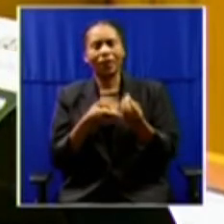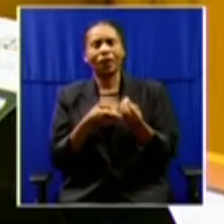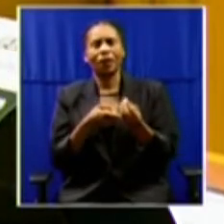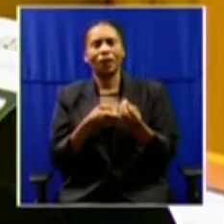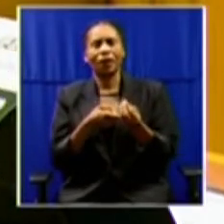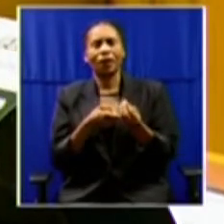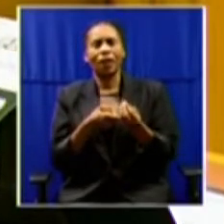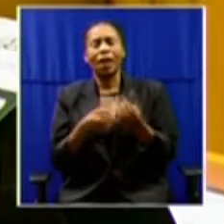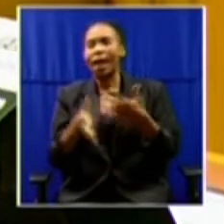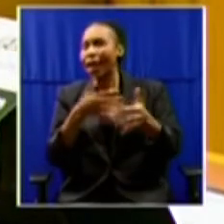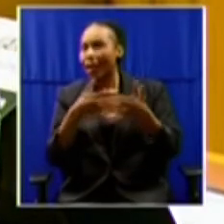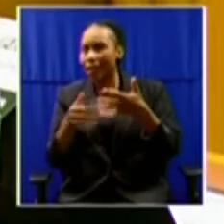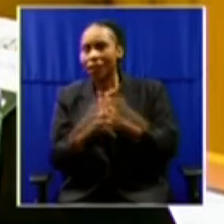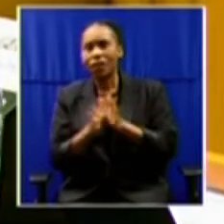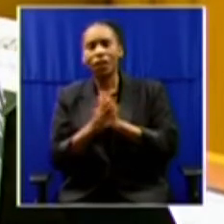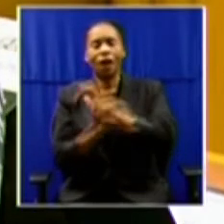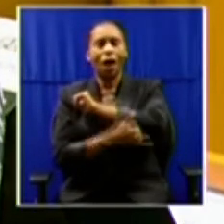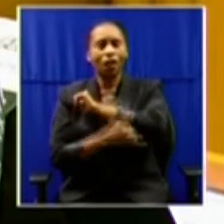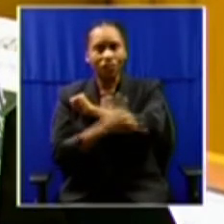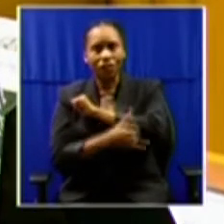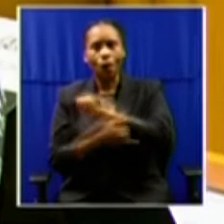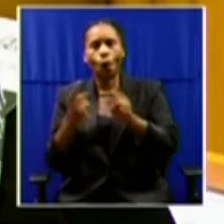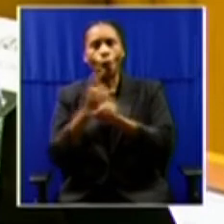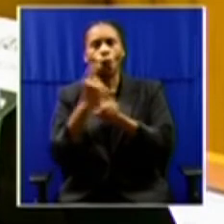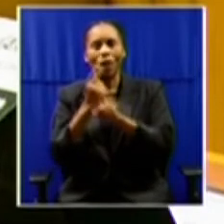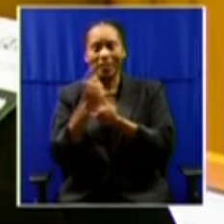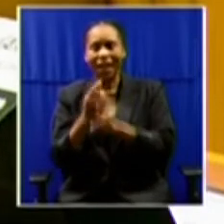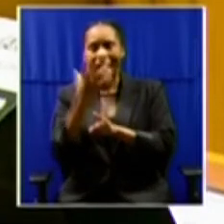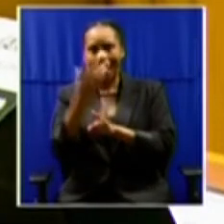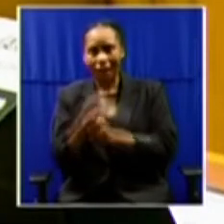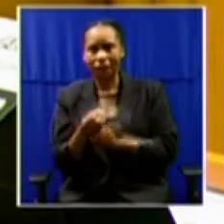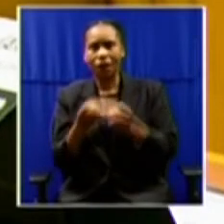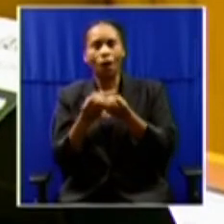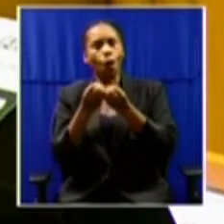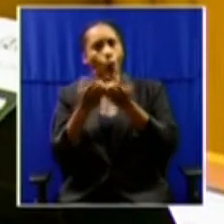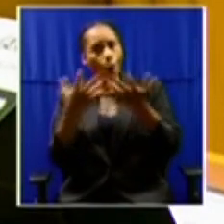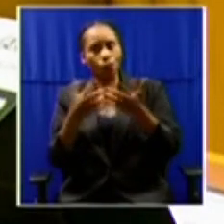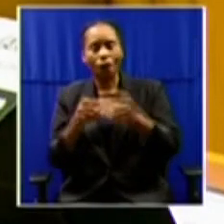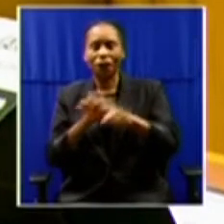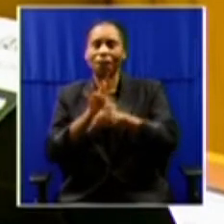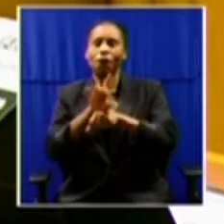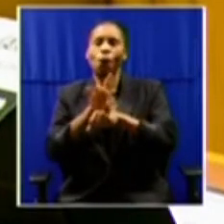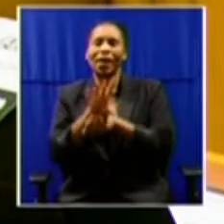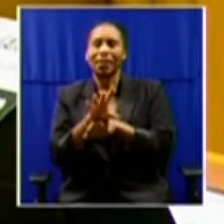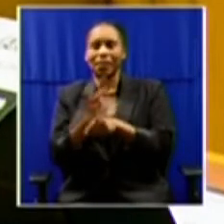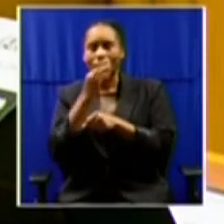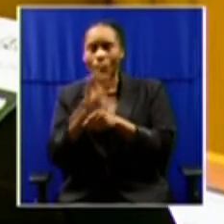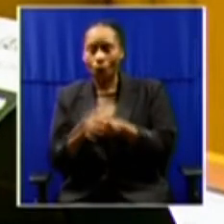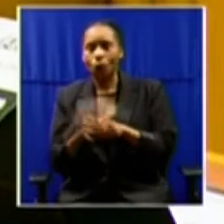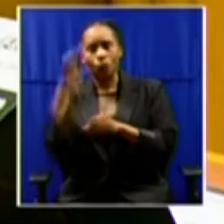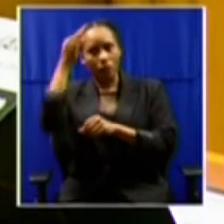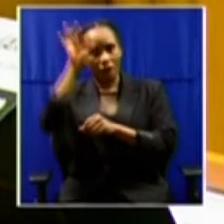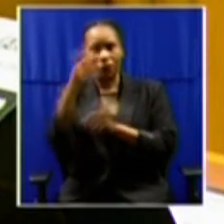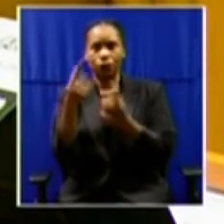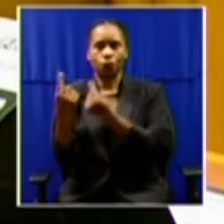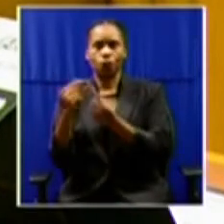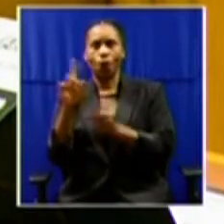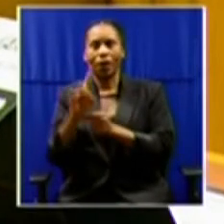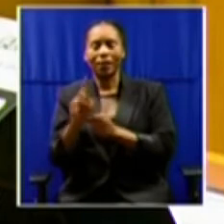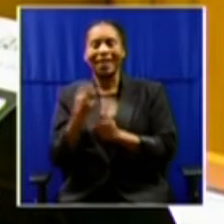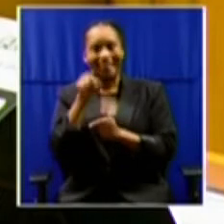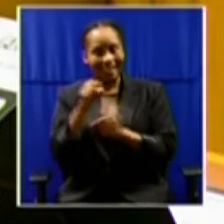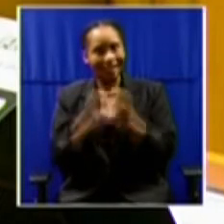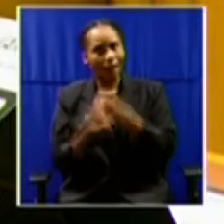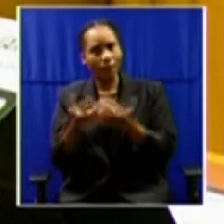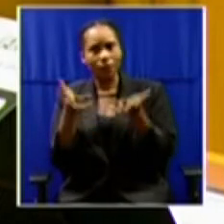any country will always have a lot of influence on what the state does. And this is what happened